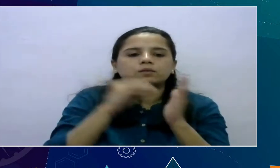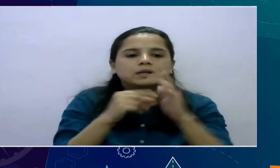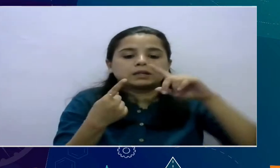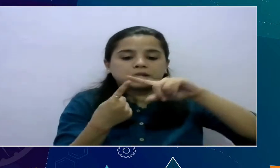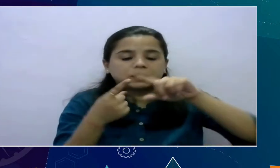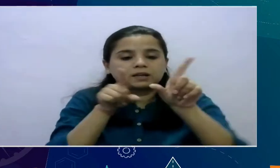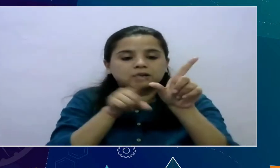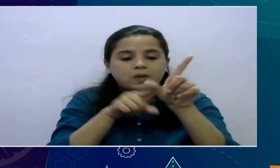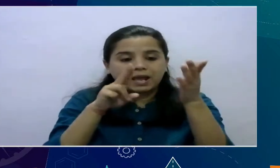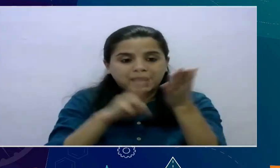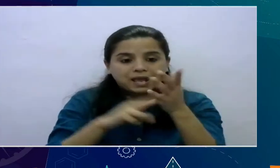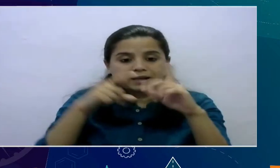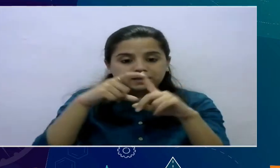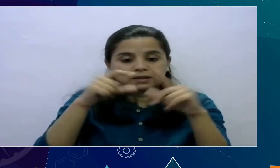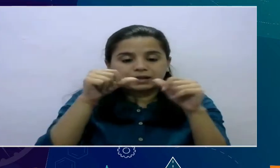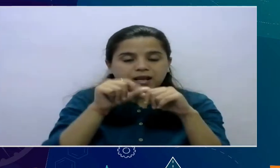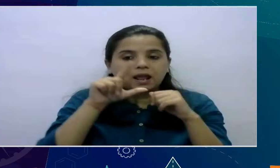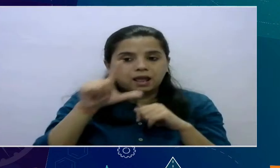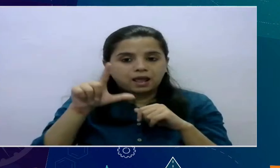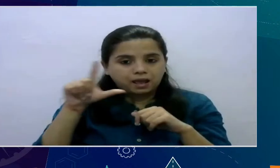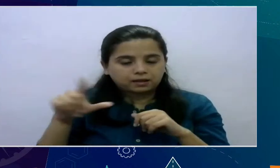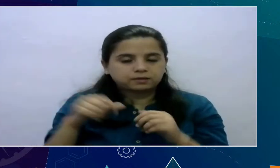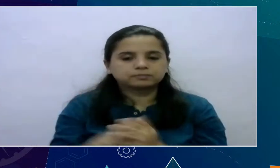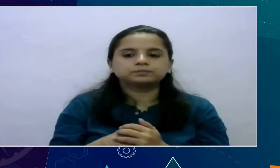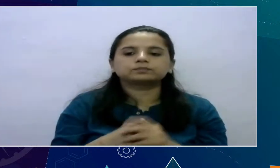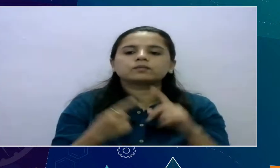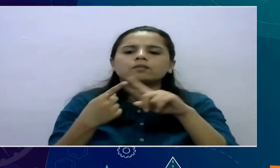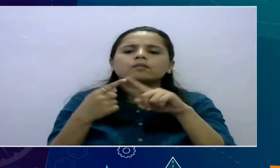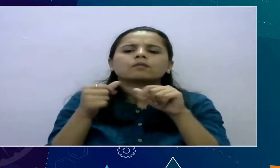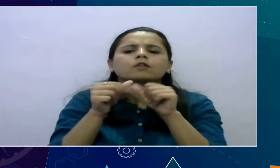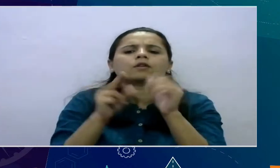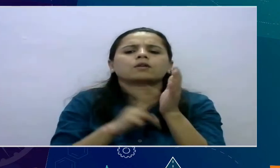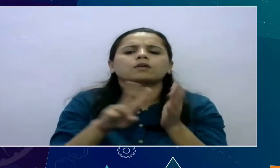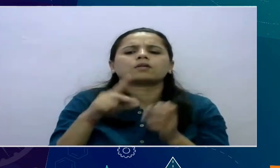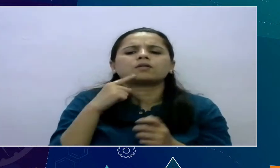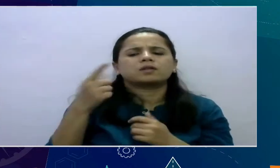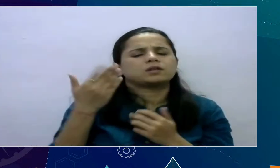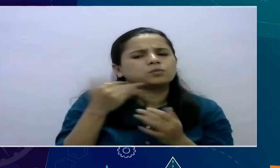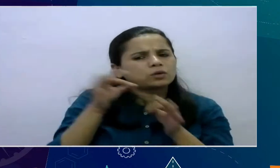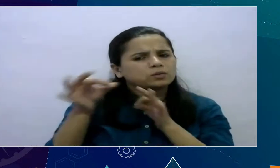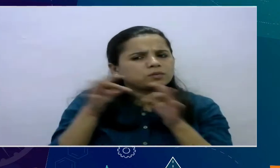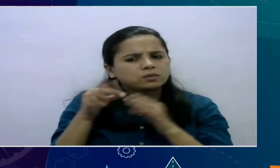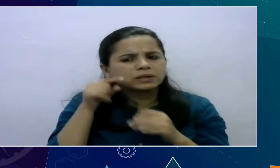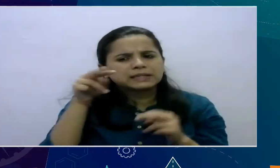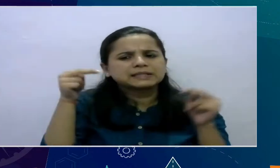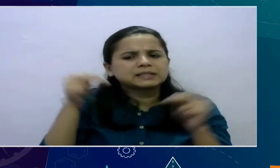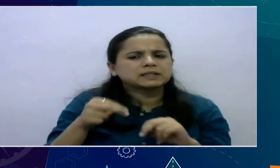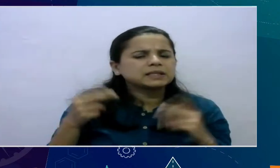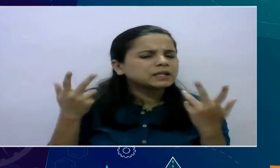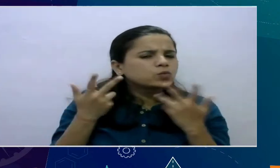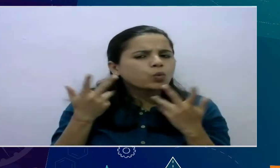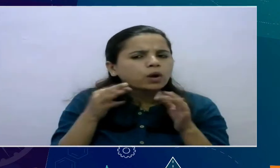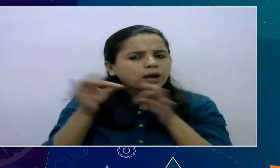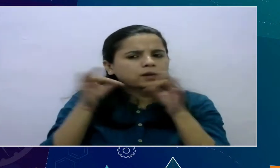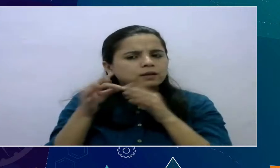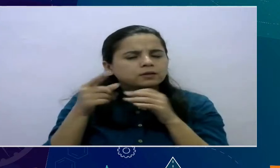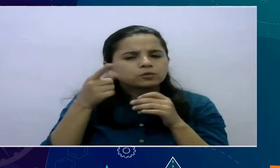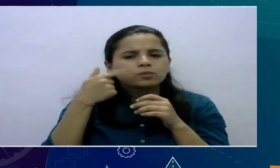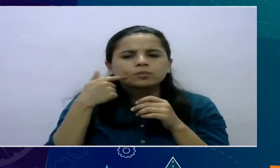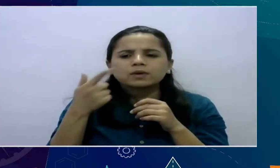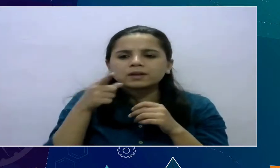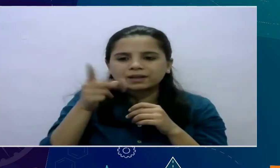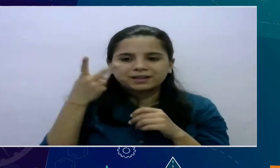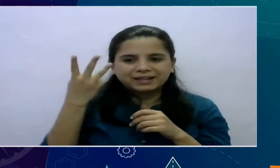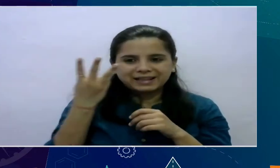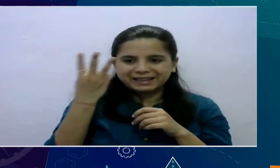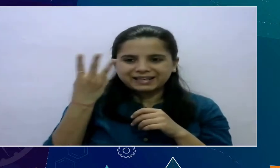Tyndall, Tyndall effect. Yes, Tanvi ma'am. Okay. If we talk about the need, like you mixed those